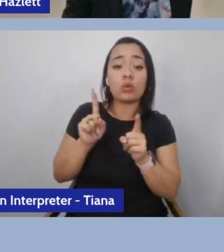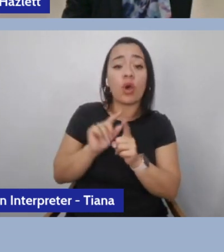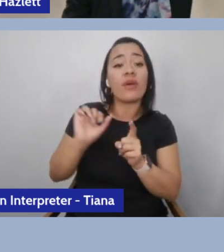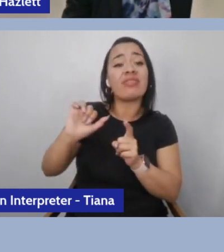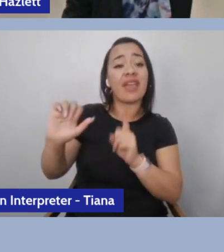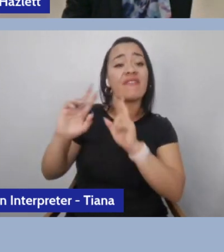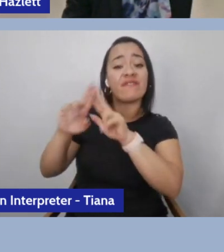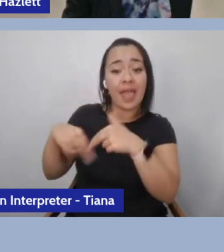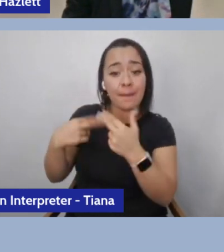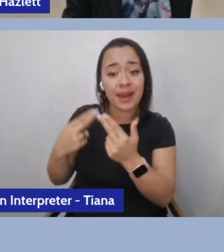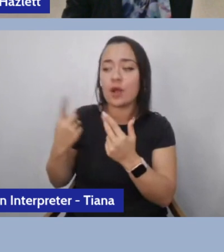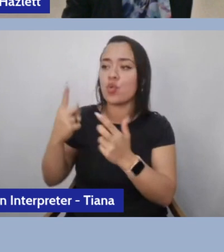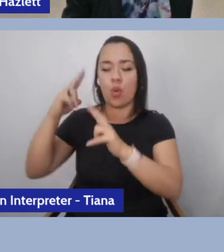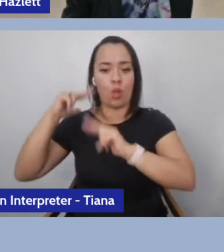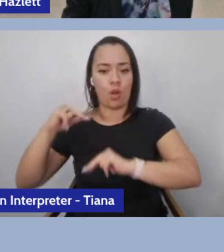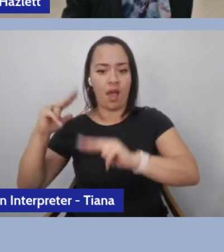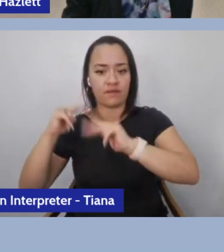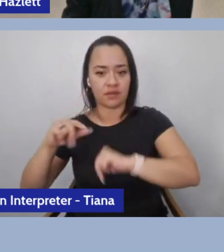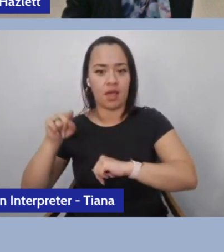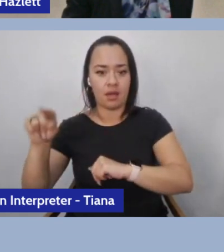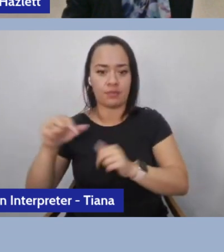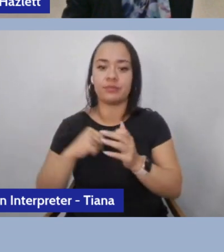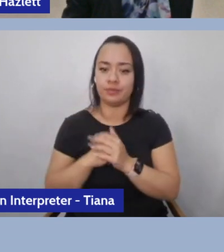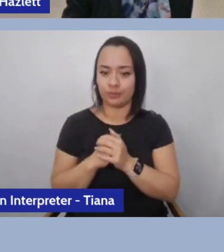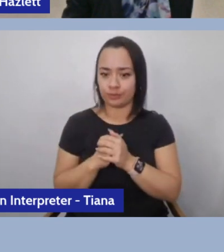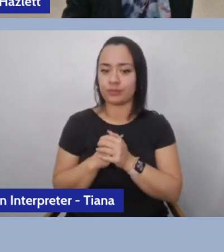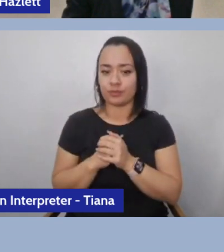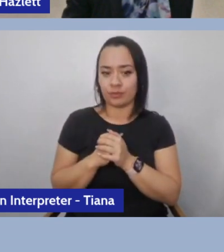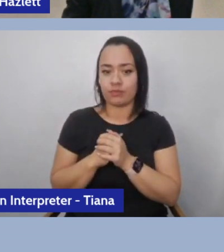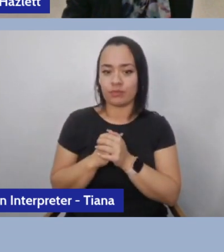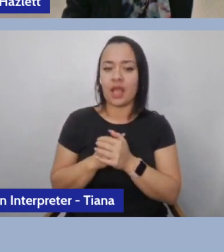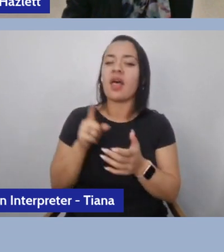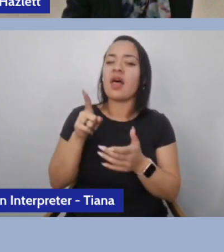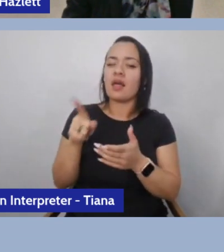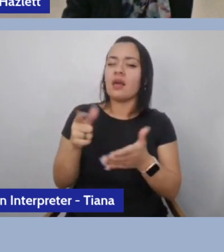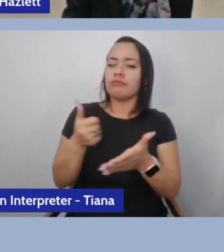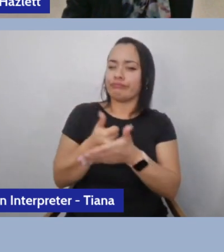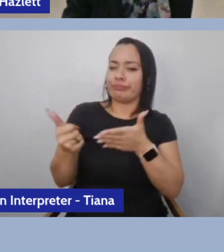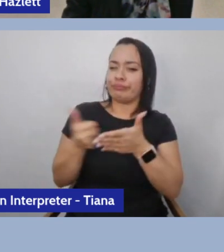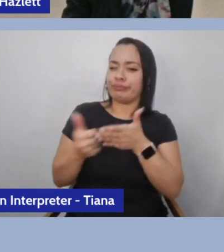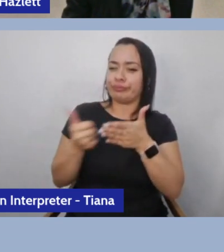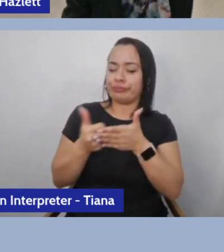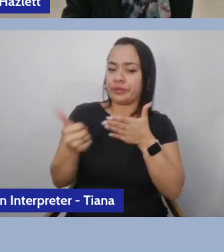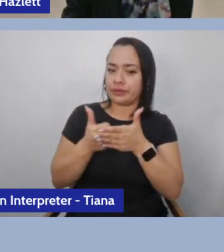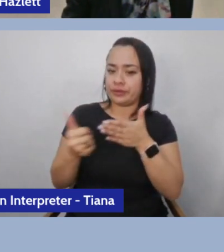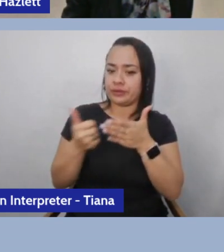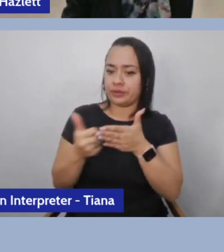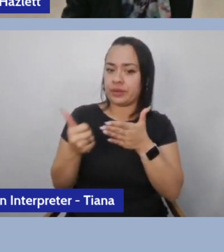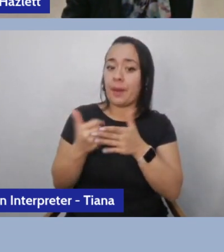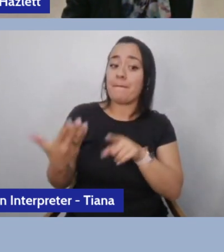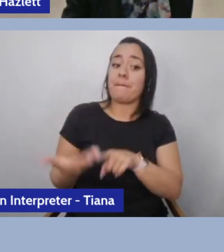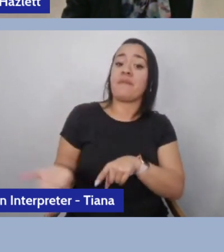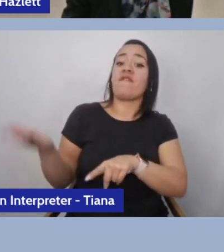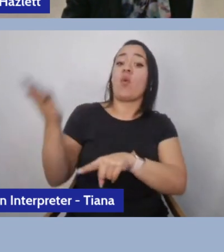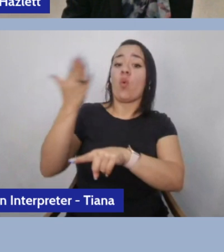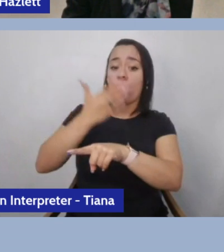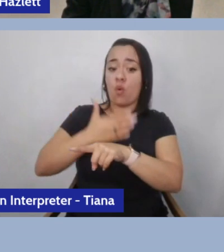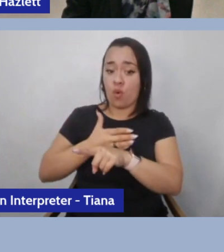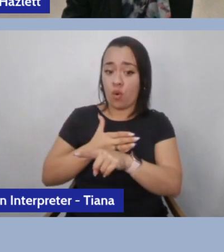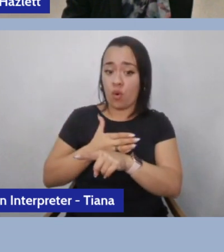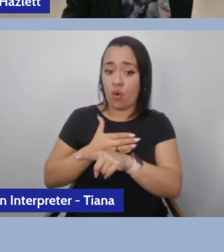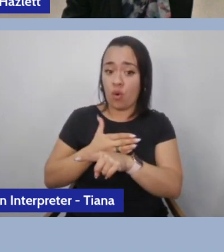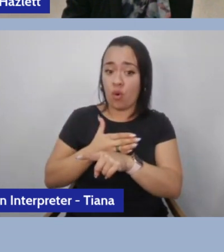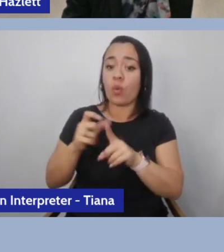carers who are present. We do that usually routinely before we enter on any